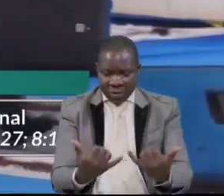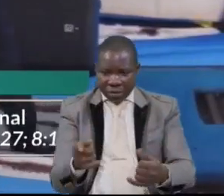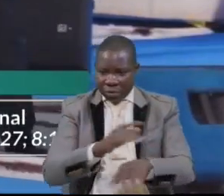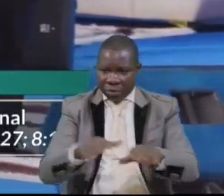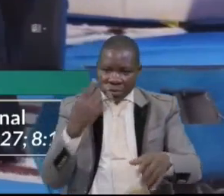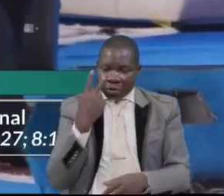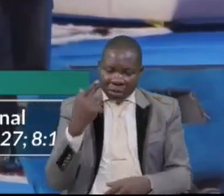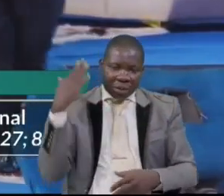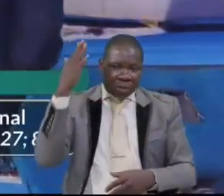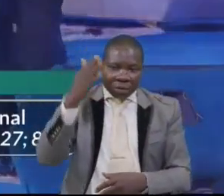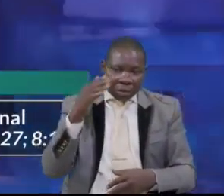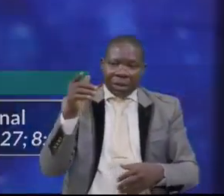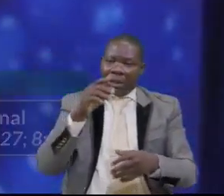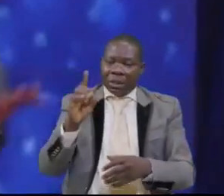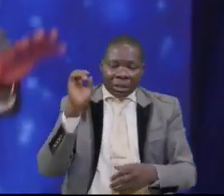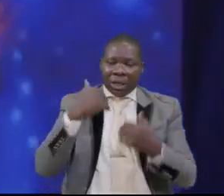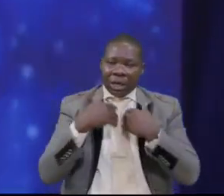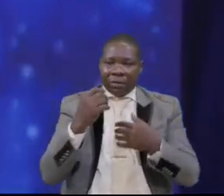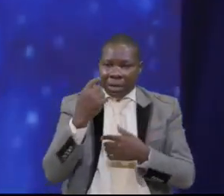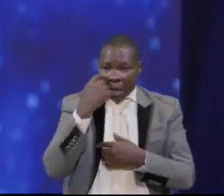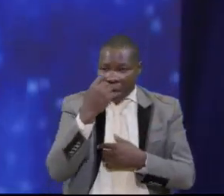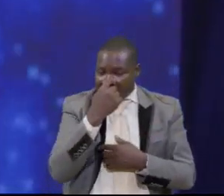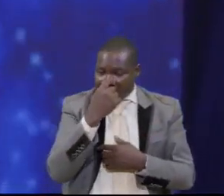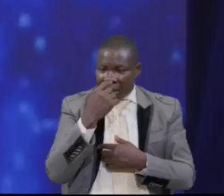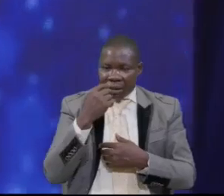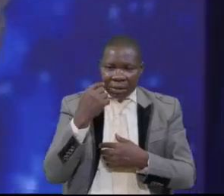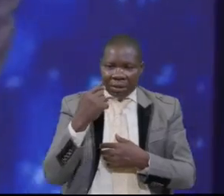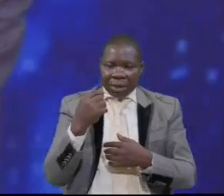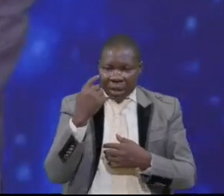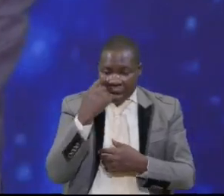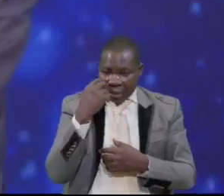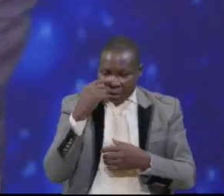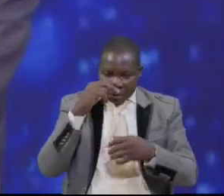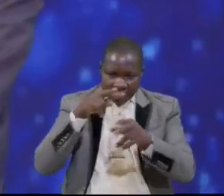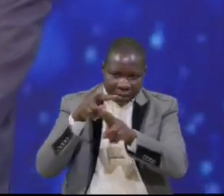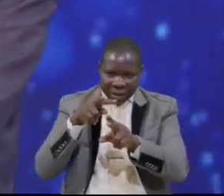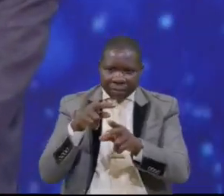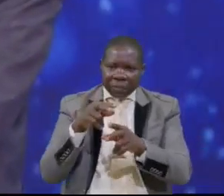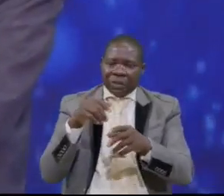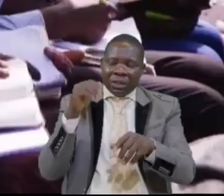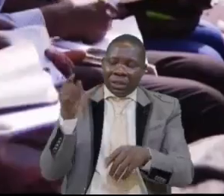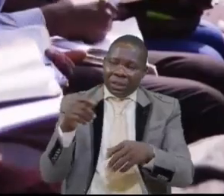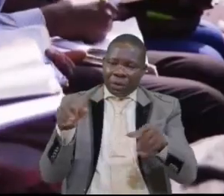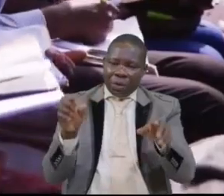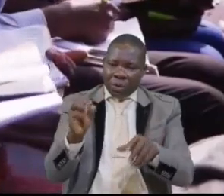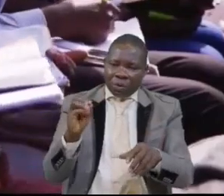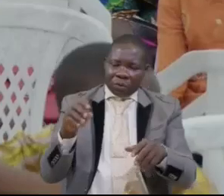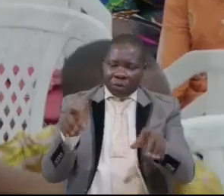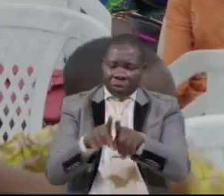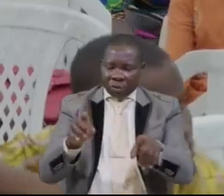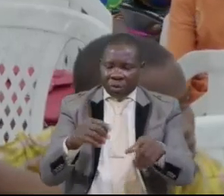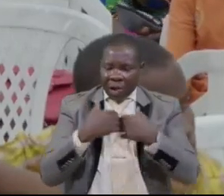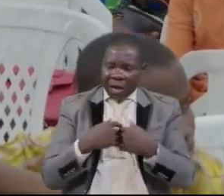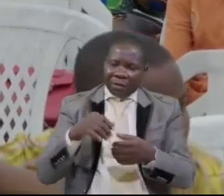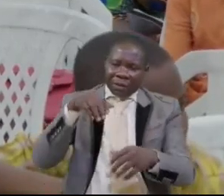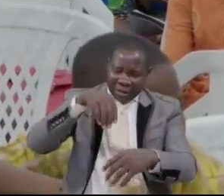eyesight number two yeah had Insight Insight he could see the son of man coming of